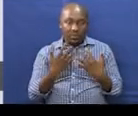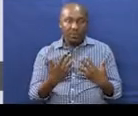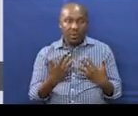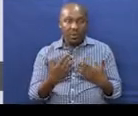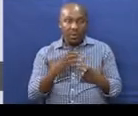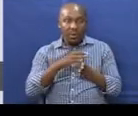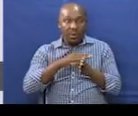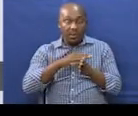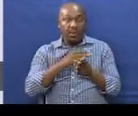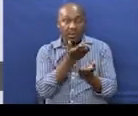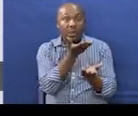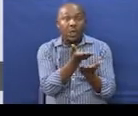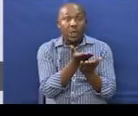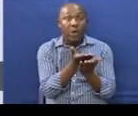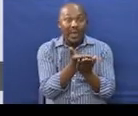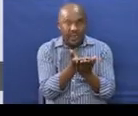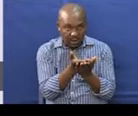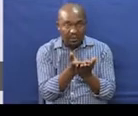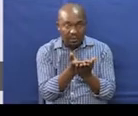cubed. Specify